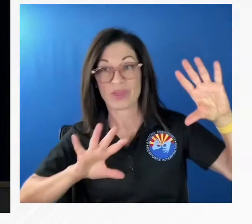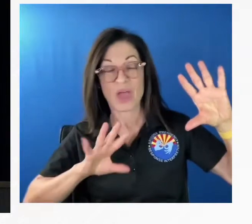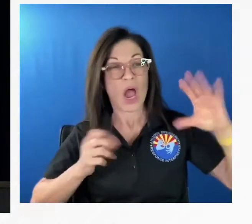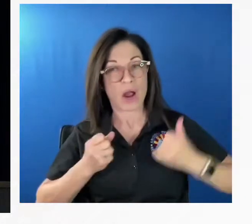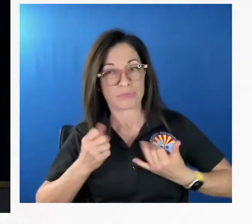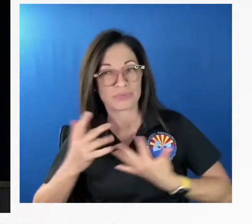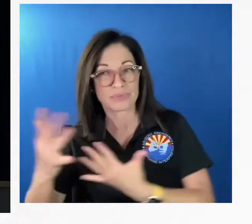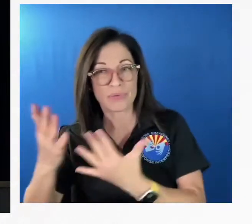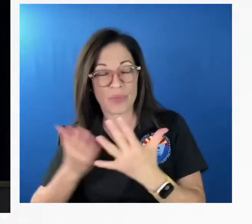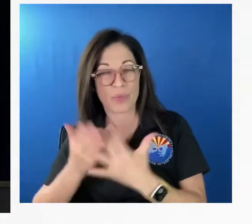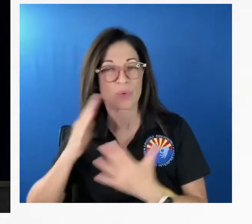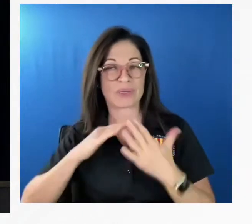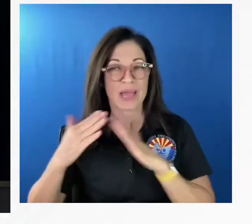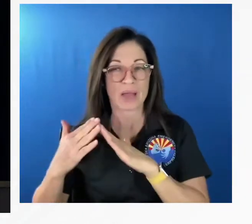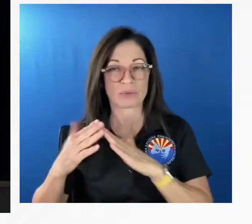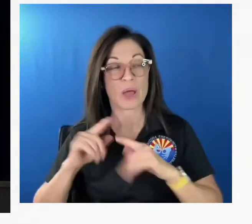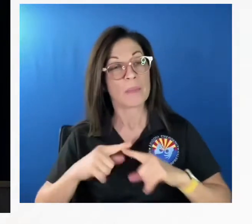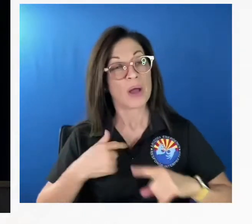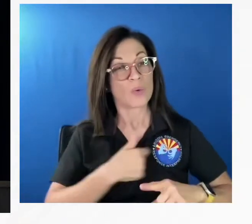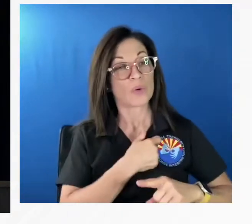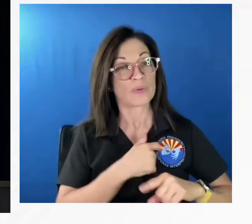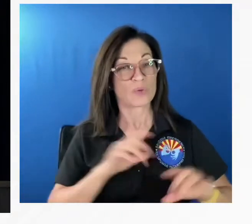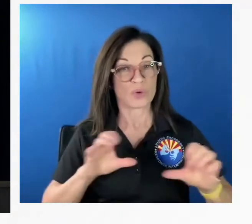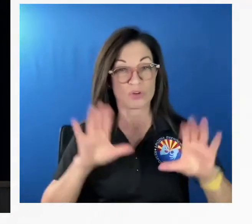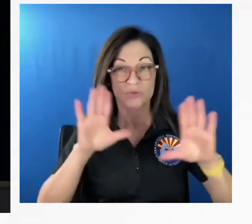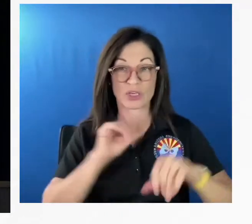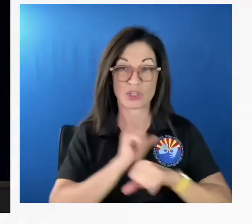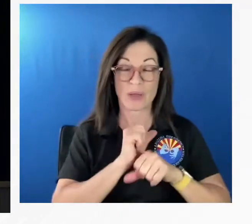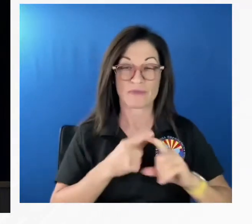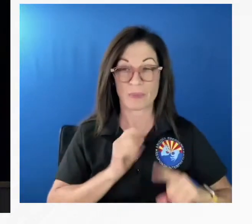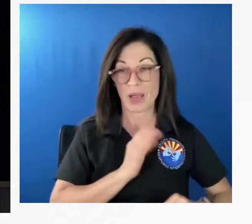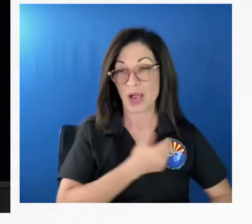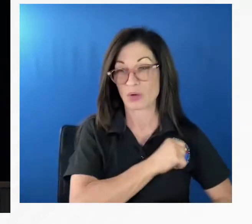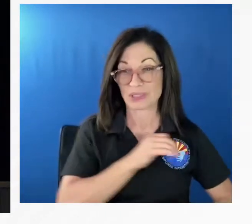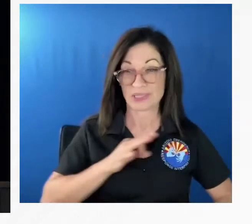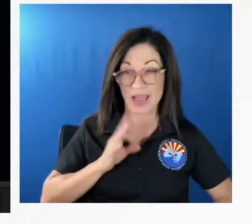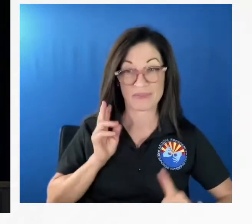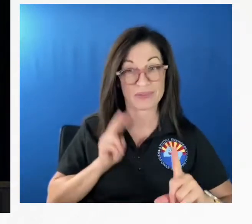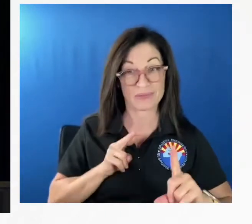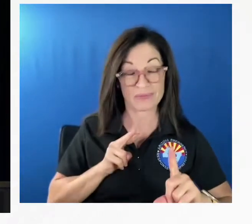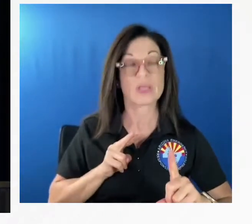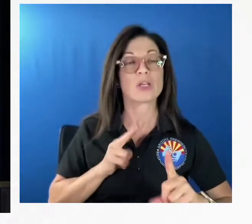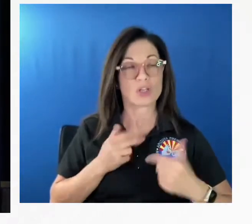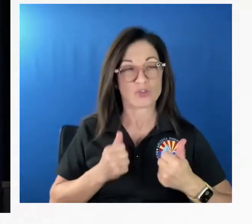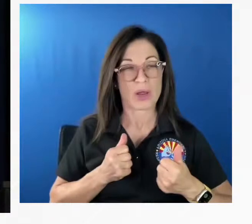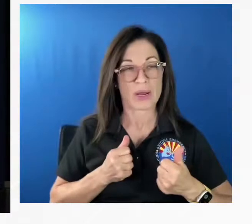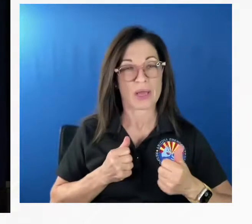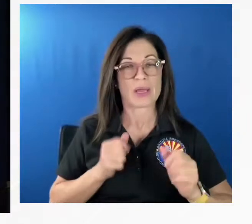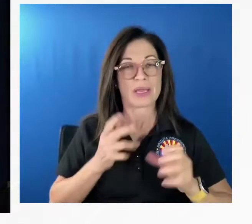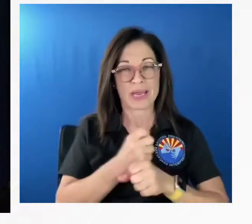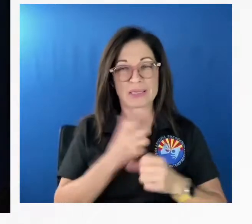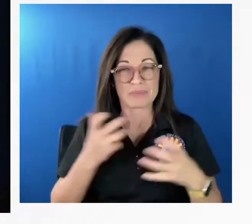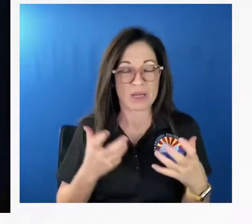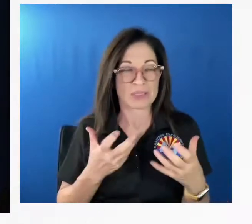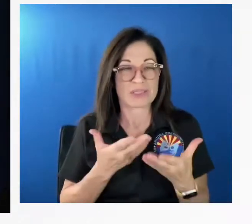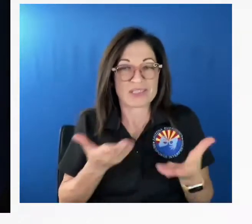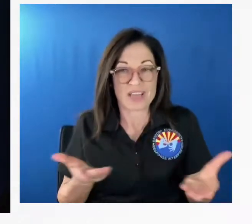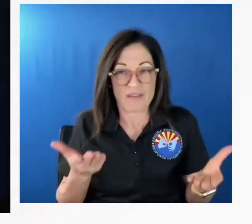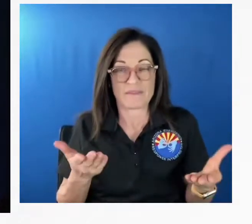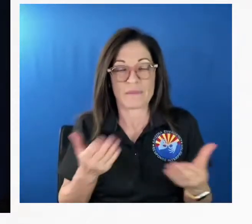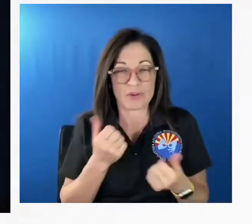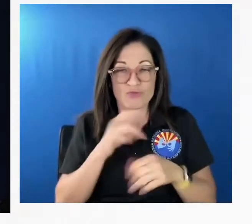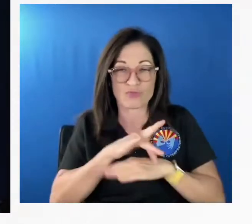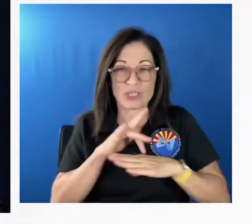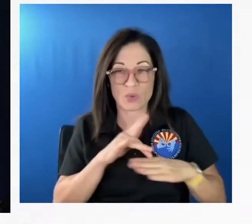a pretty good job from our staff and standpoint of really just trying to get as much stuff that we have here to stay to try to finish